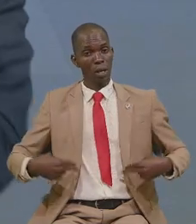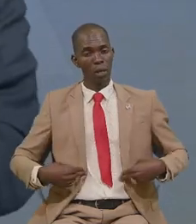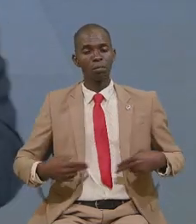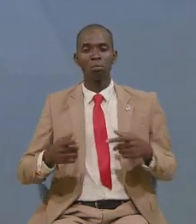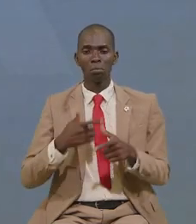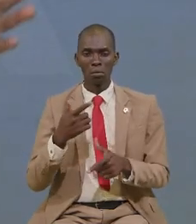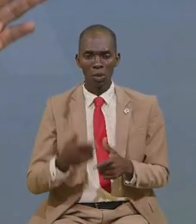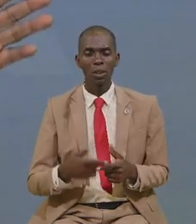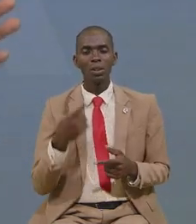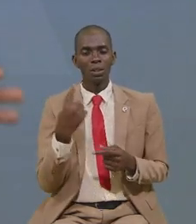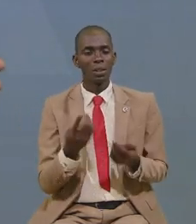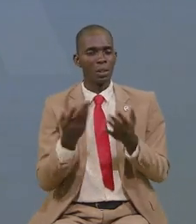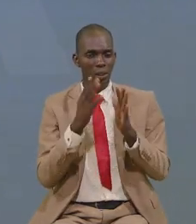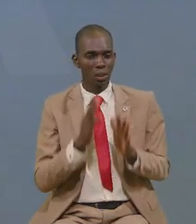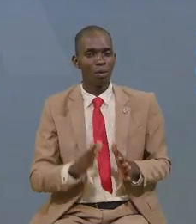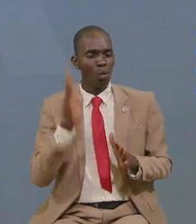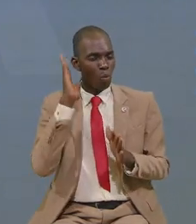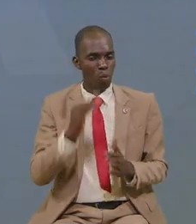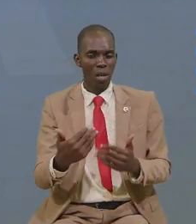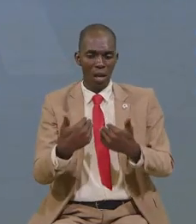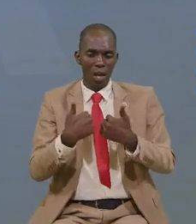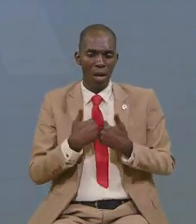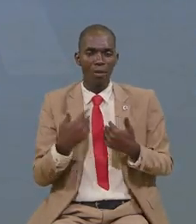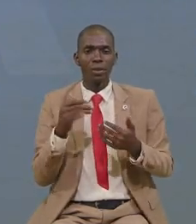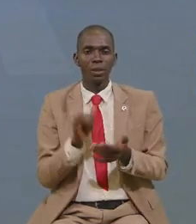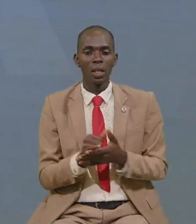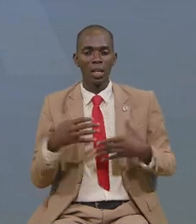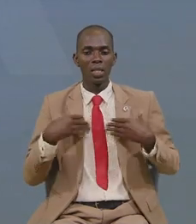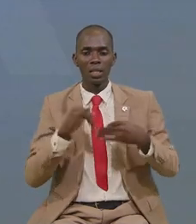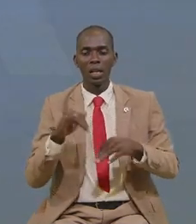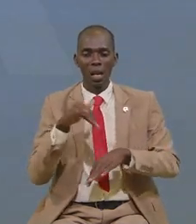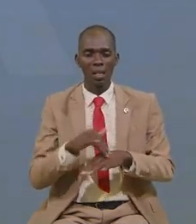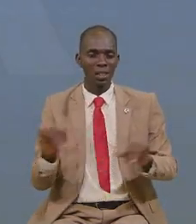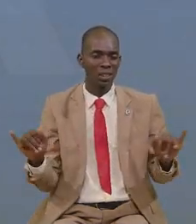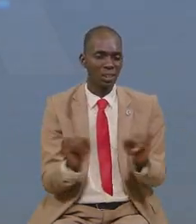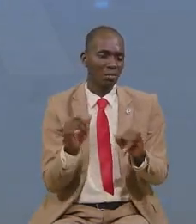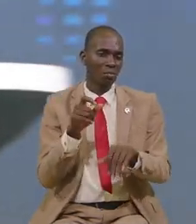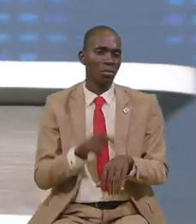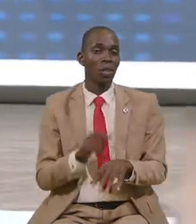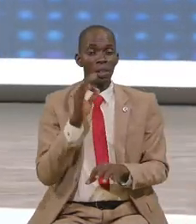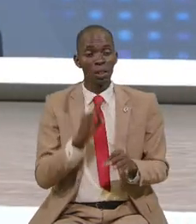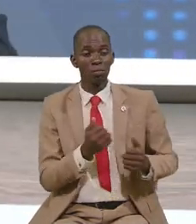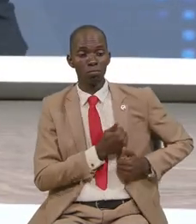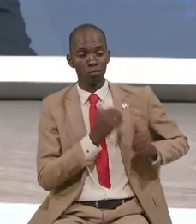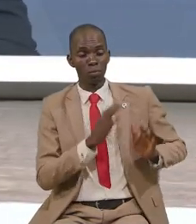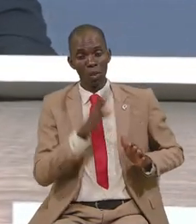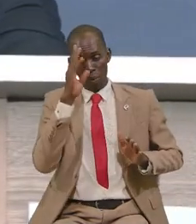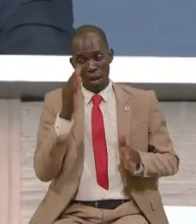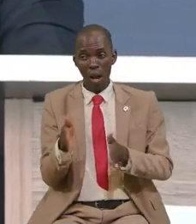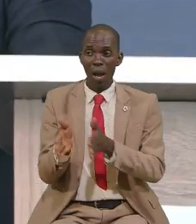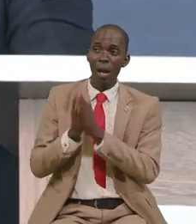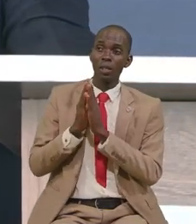have the healing that self same hour. If he had asked for power to live